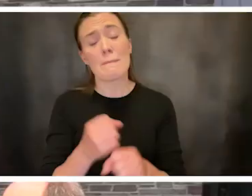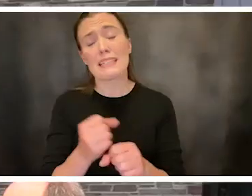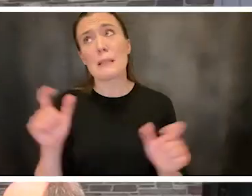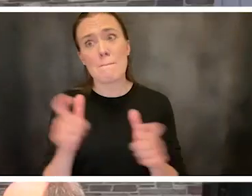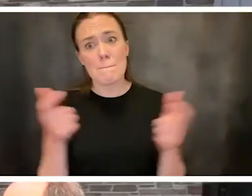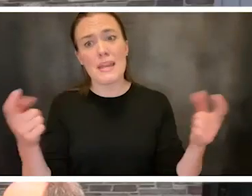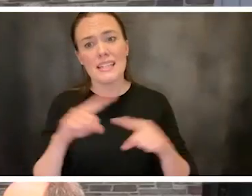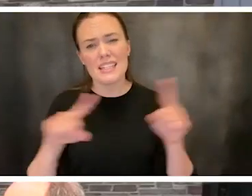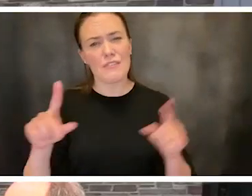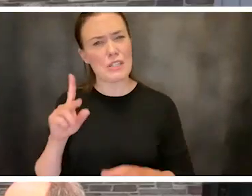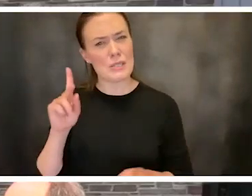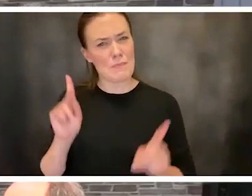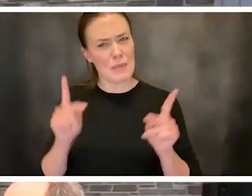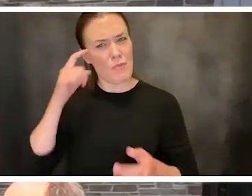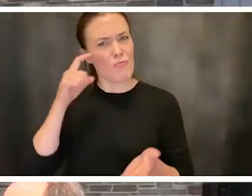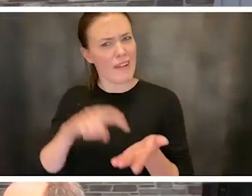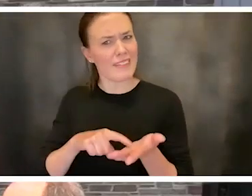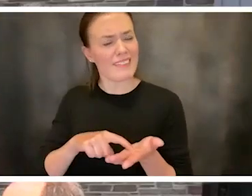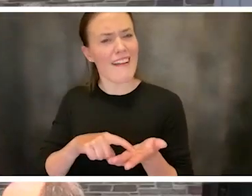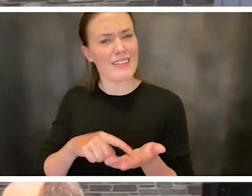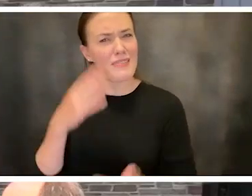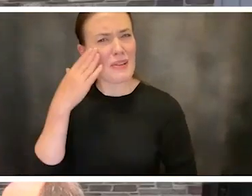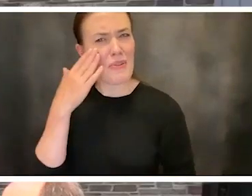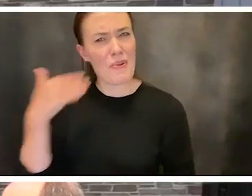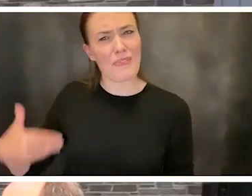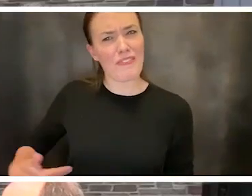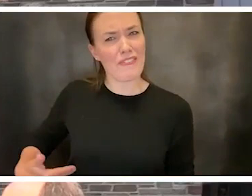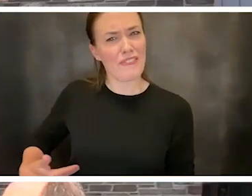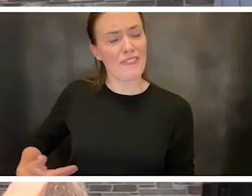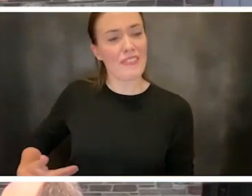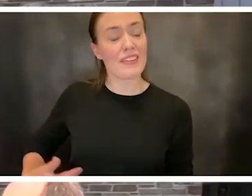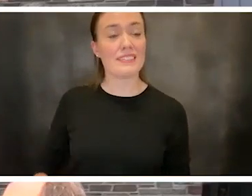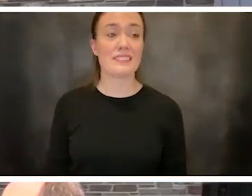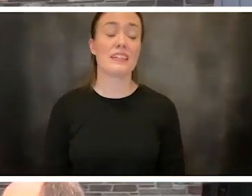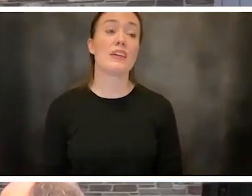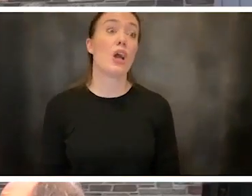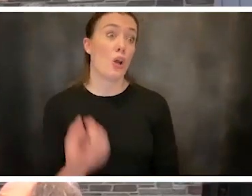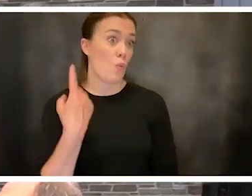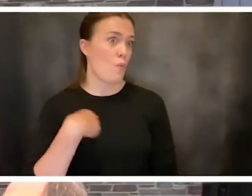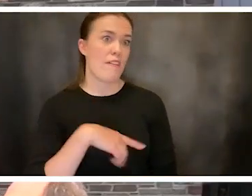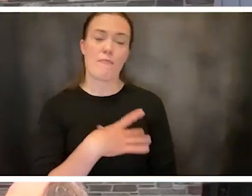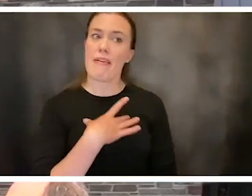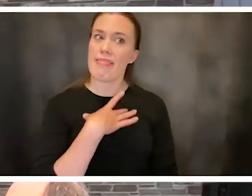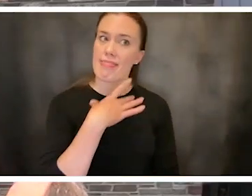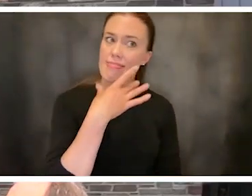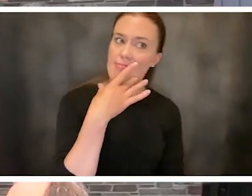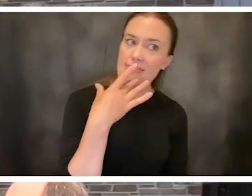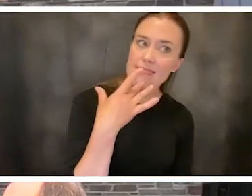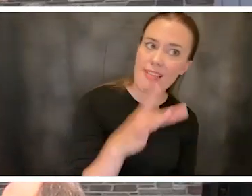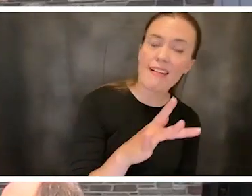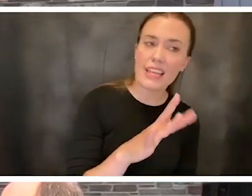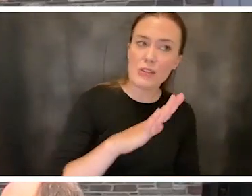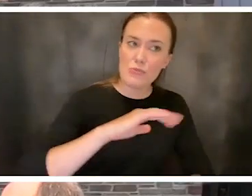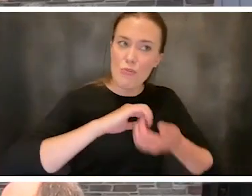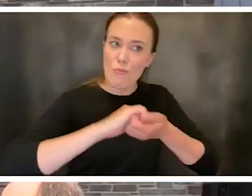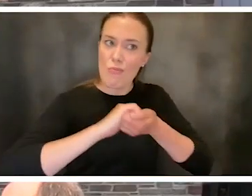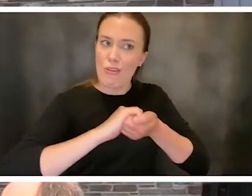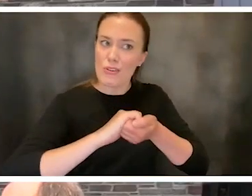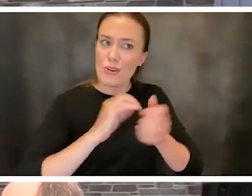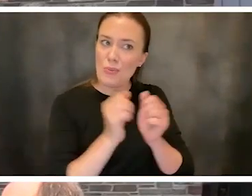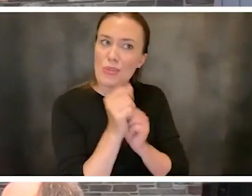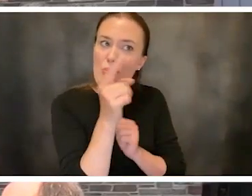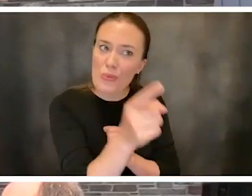that. Like we spoke about a little earlier, that we've been really lucky at McCarter to partner with the Record Exchange. I feel lucky. What too, are some things you'd love to see McCarter